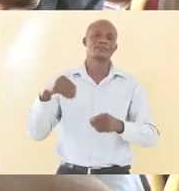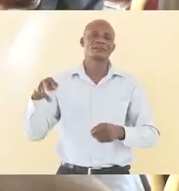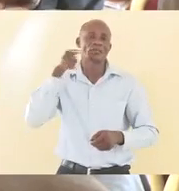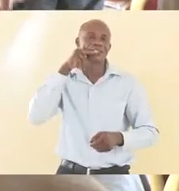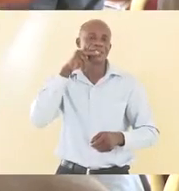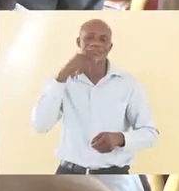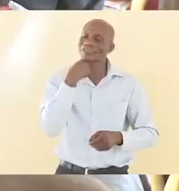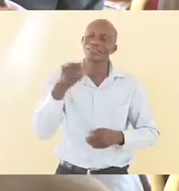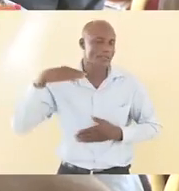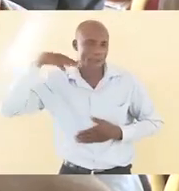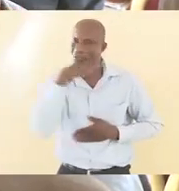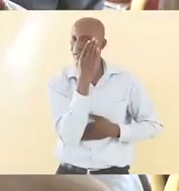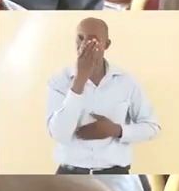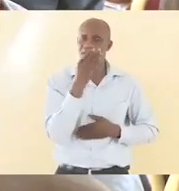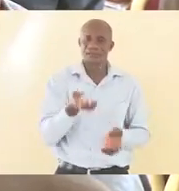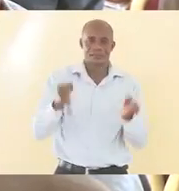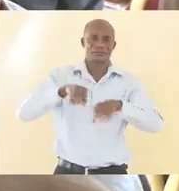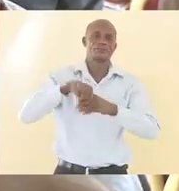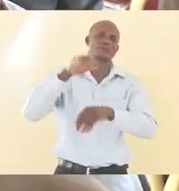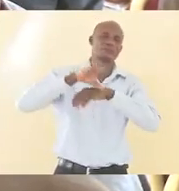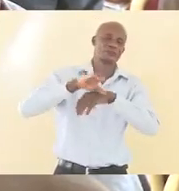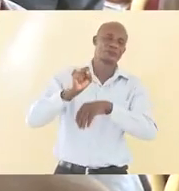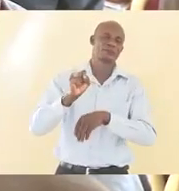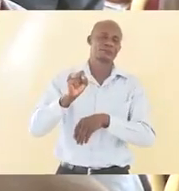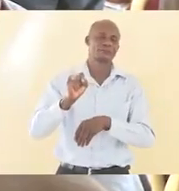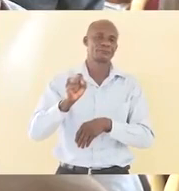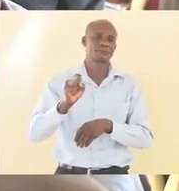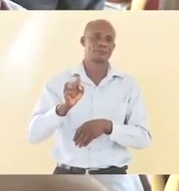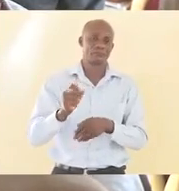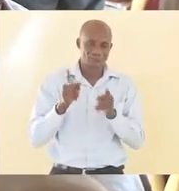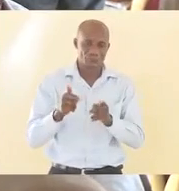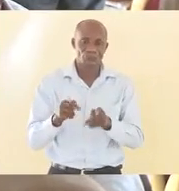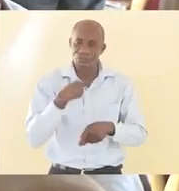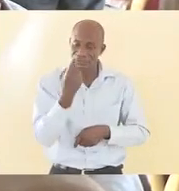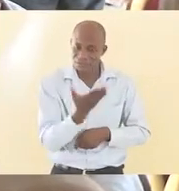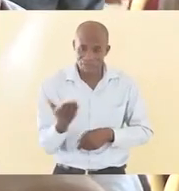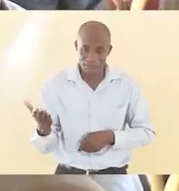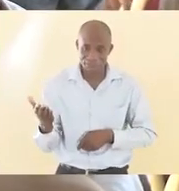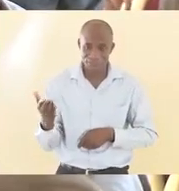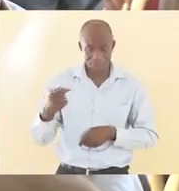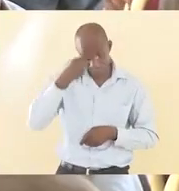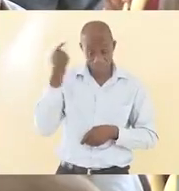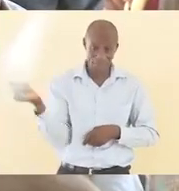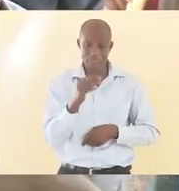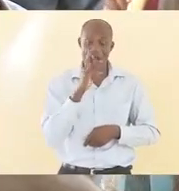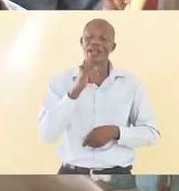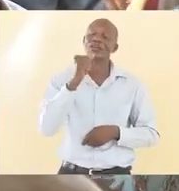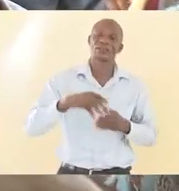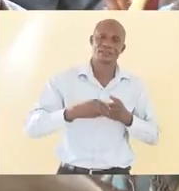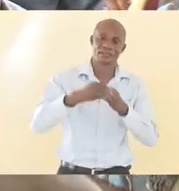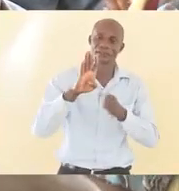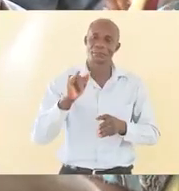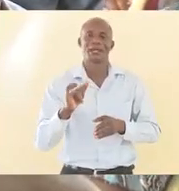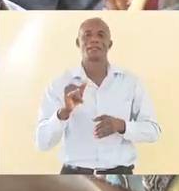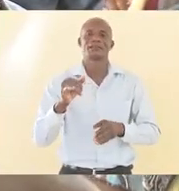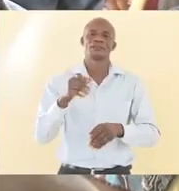tell lies and people clap for you. Even in churches, we go and then people say things. And because we are not guided, we are